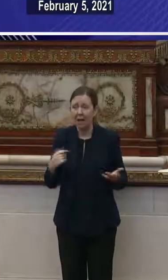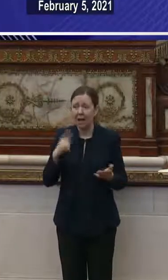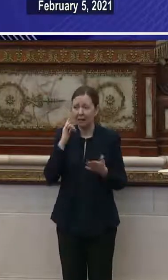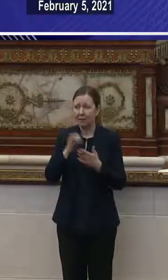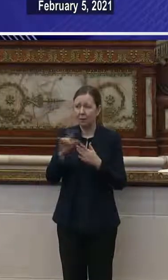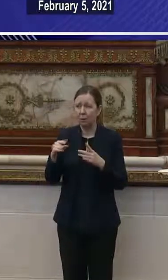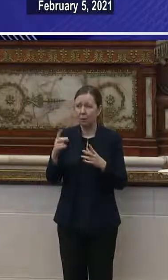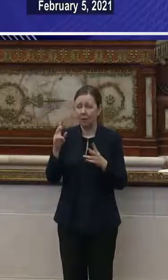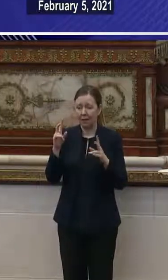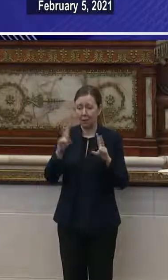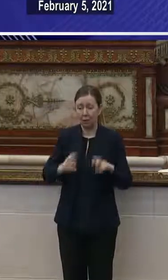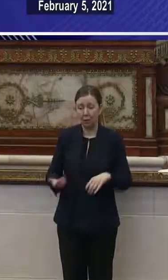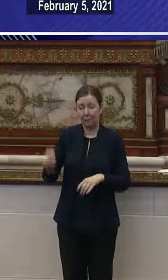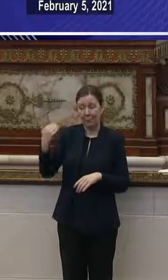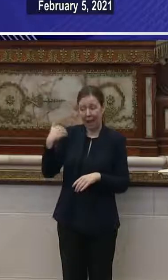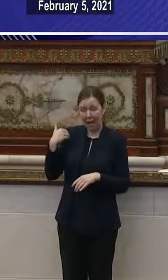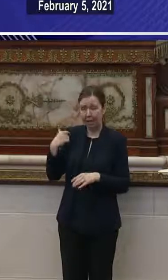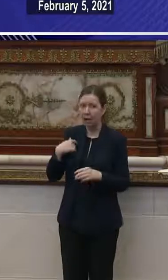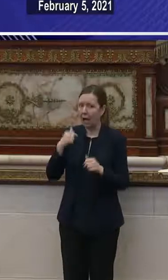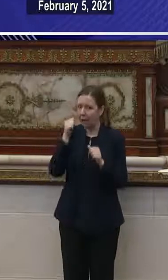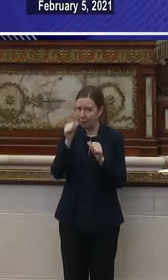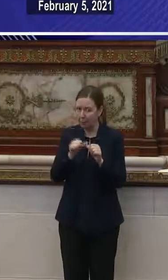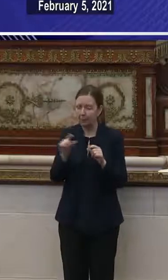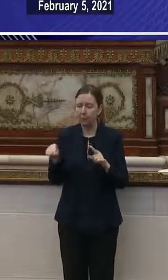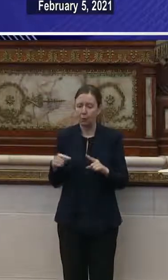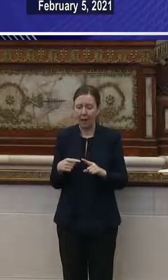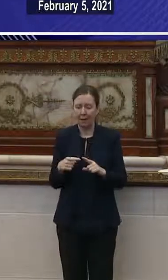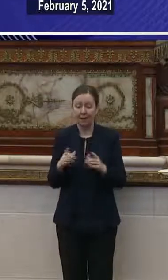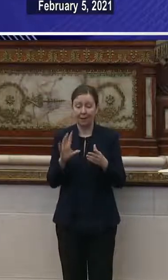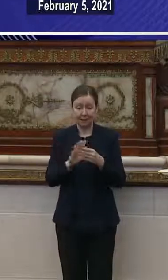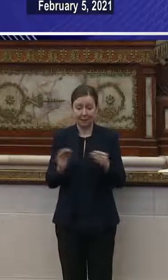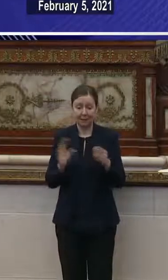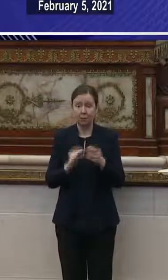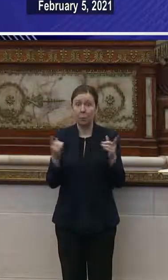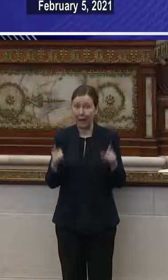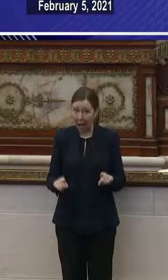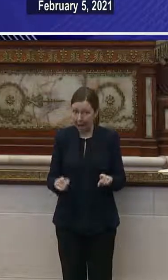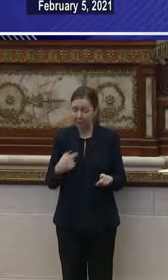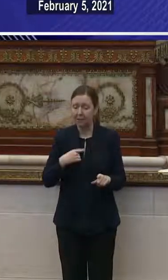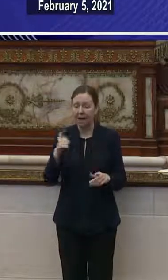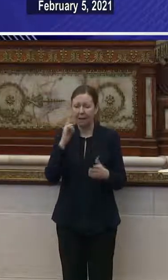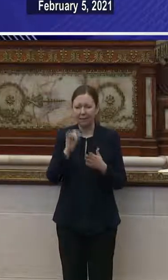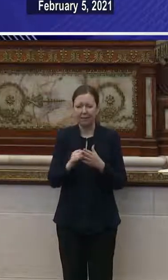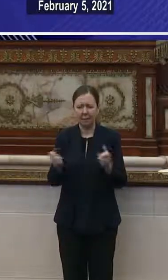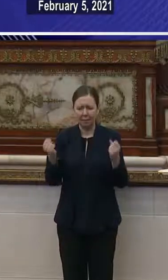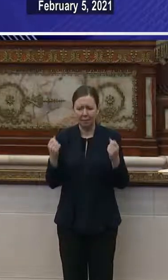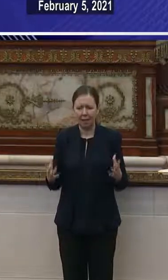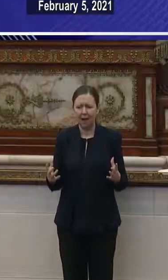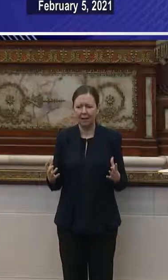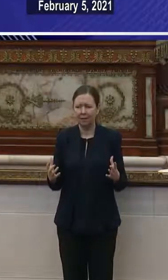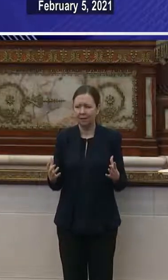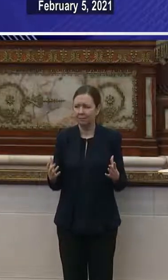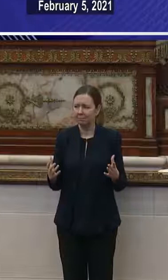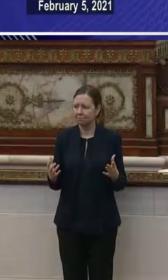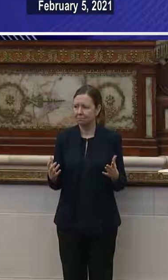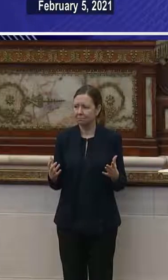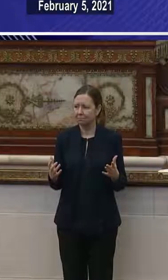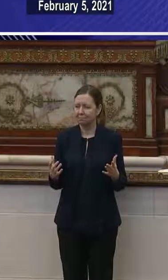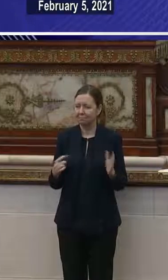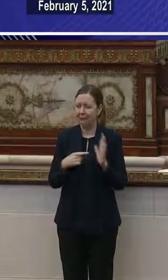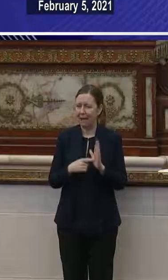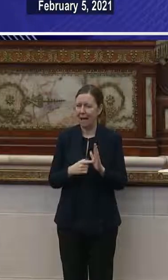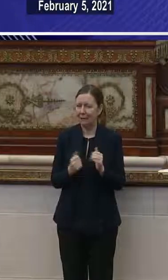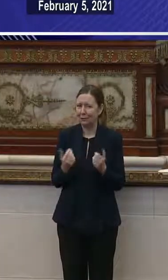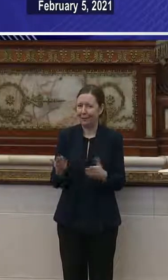when we look back in hindsight, and I remember when the testimony took place, I think that there were a lot of signs that were right there in our face